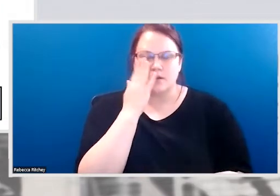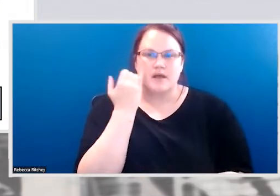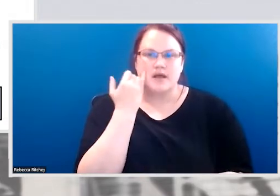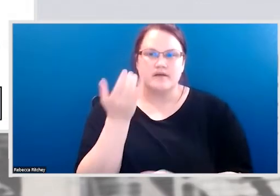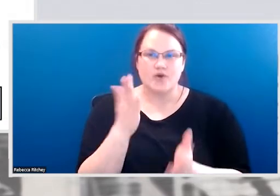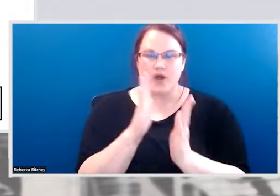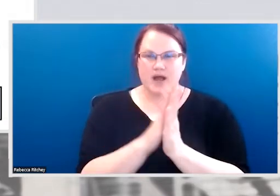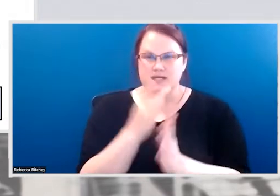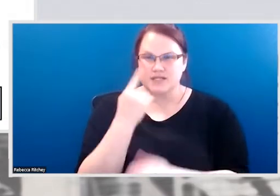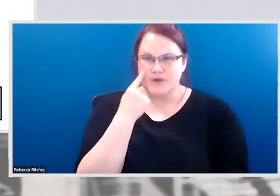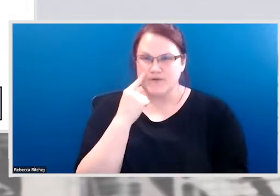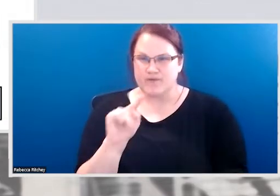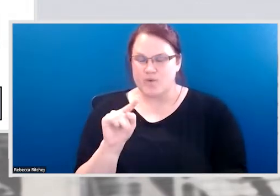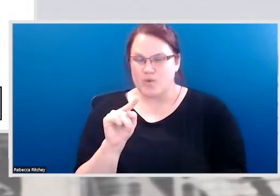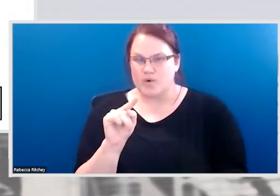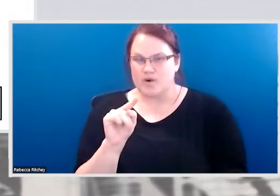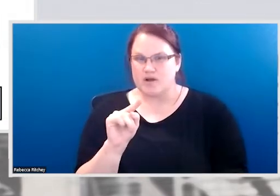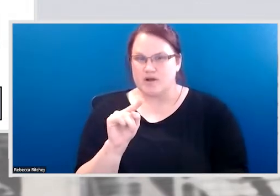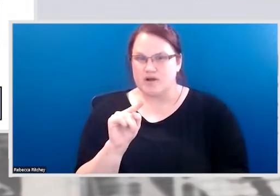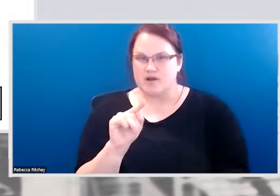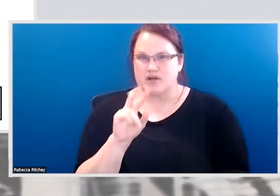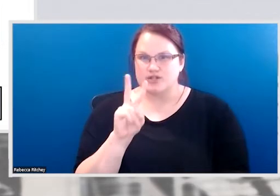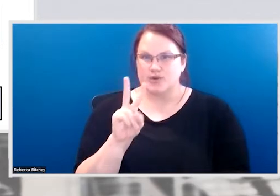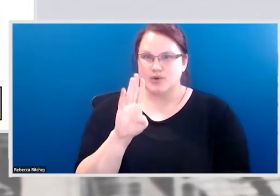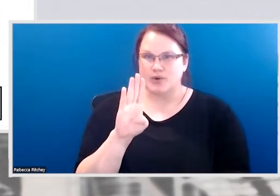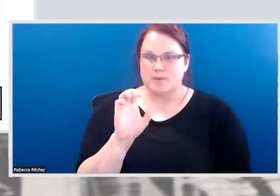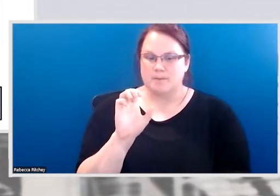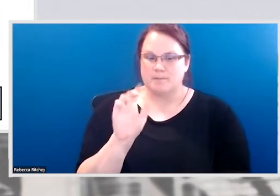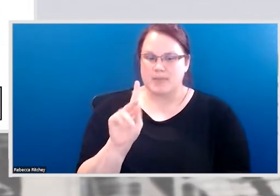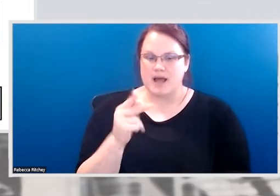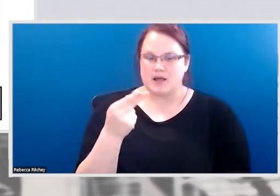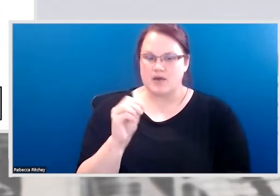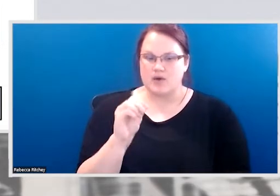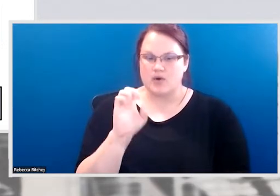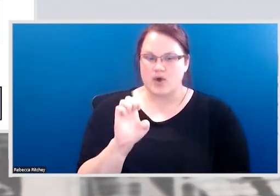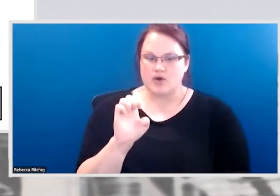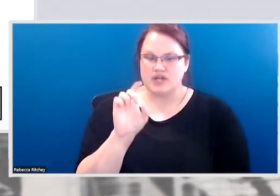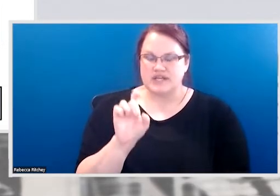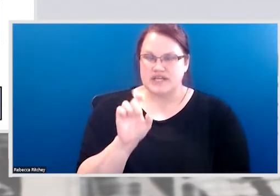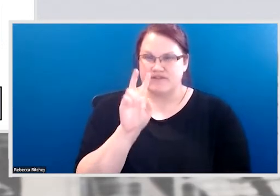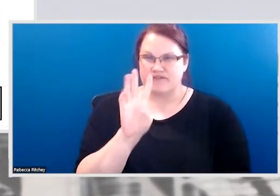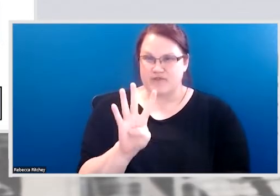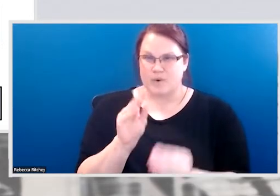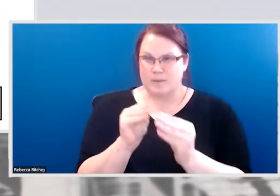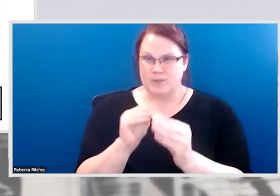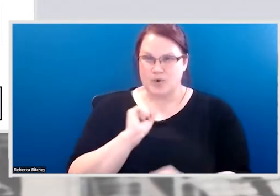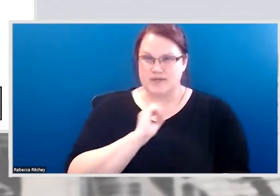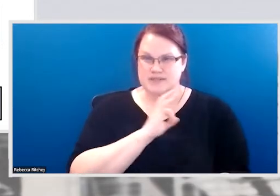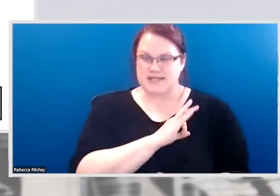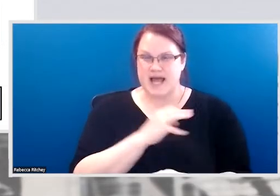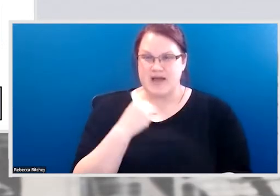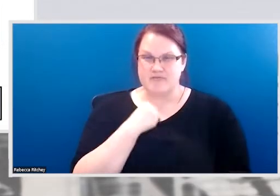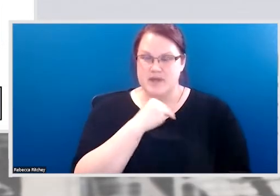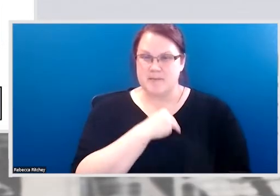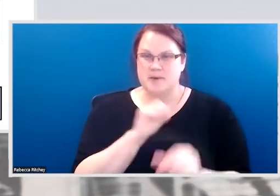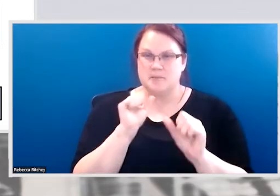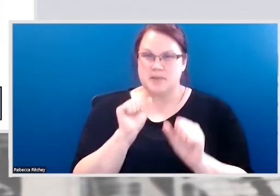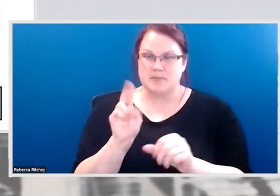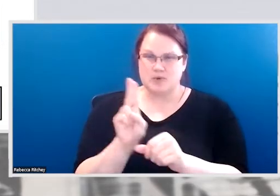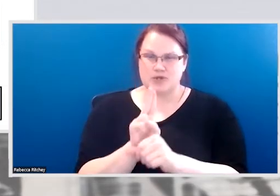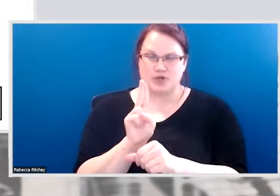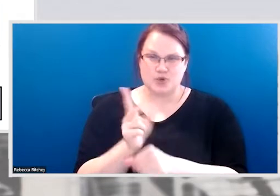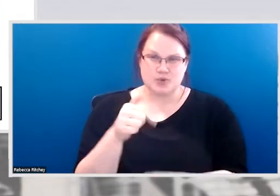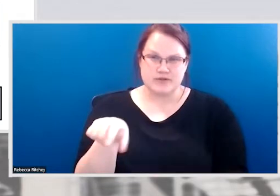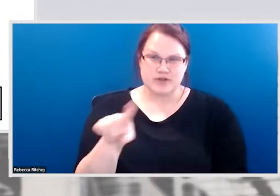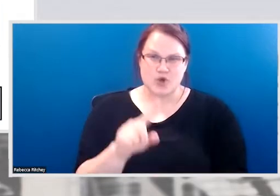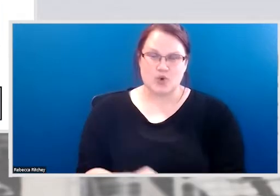for 2 backhoes, do you need 4 more staff members in the operating budget to be able to utilize those backhoes?